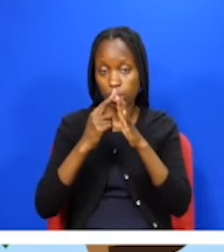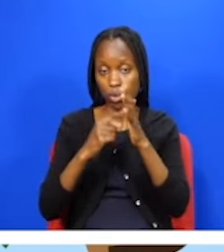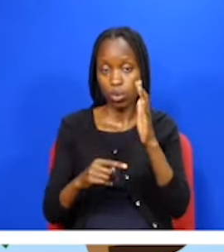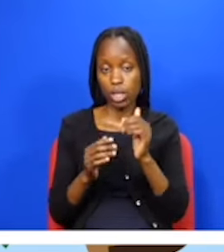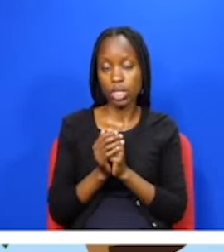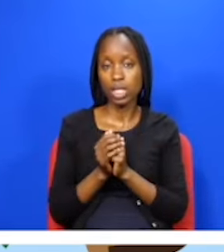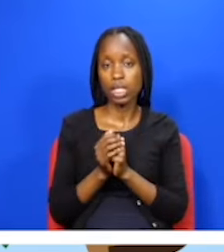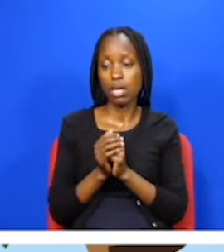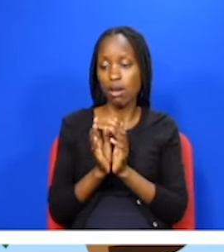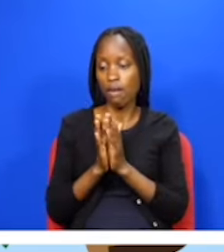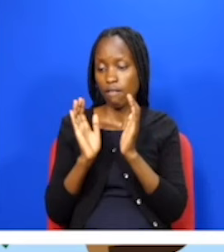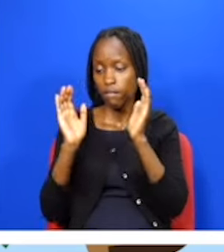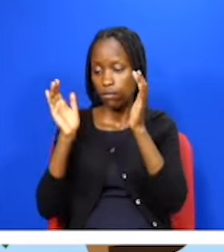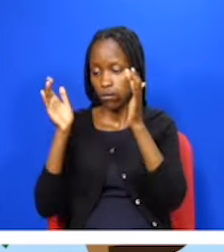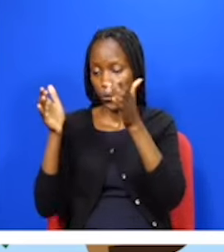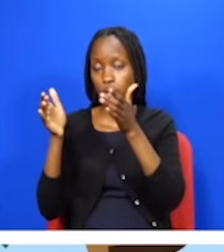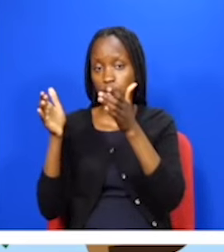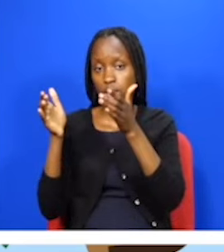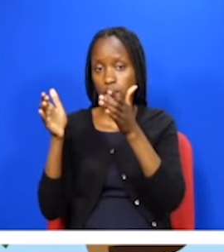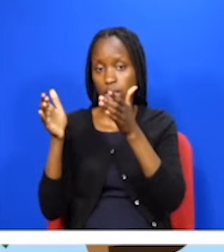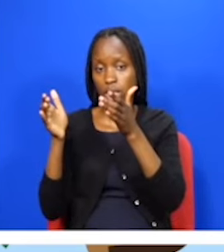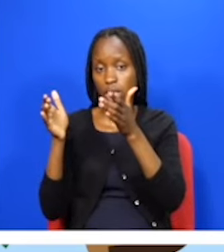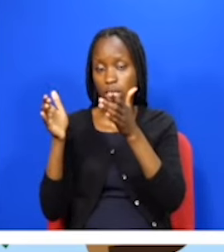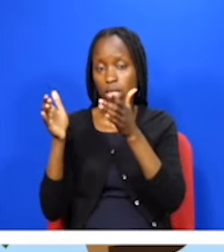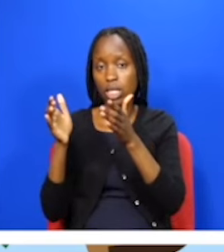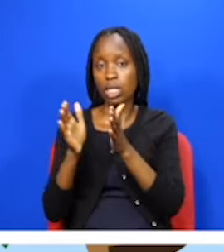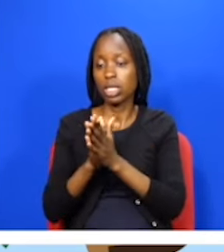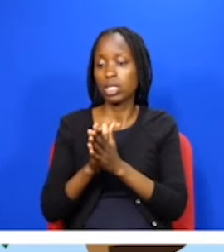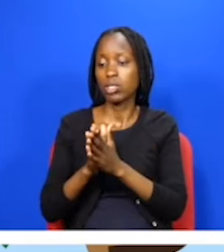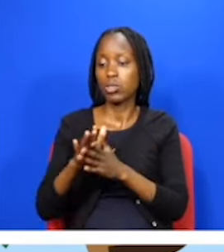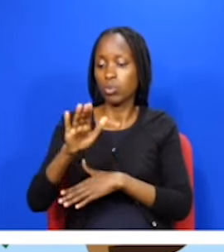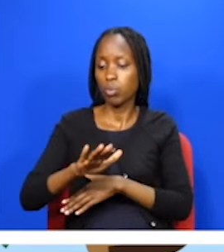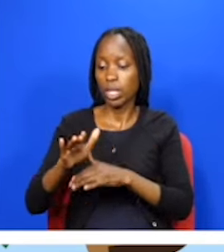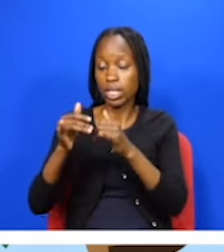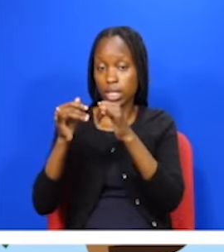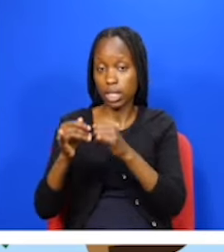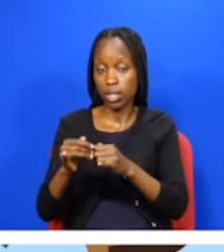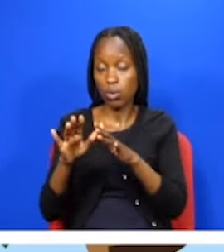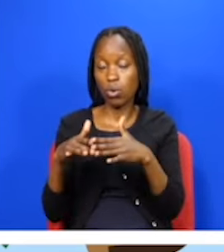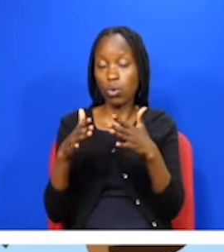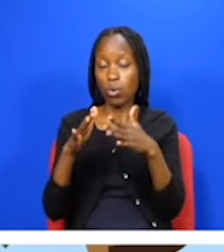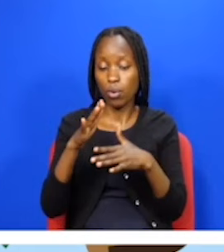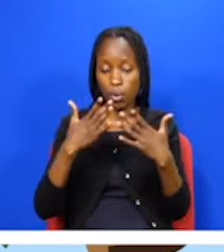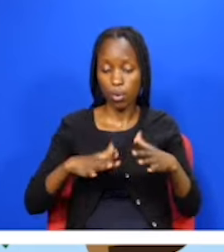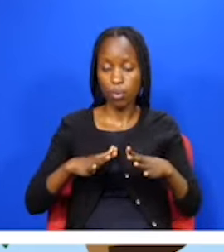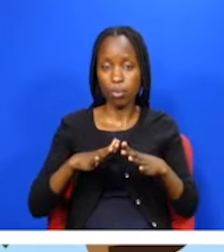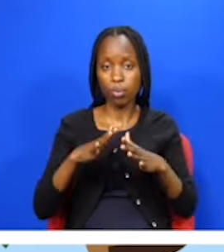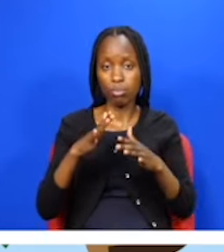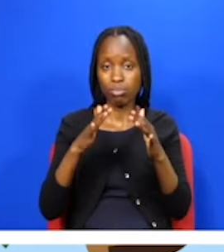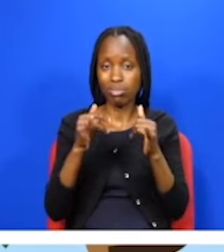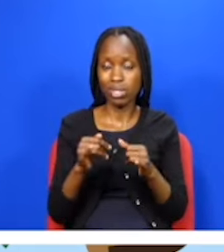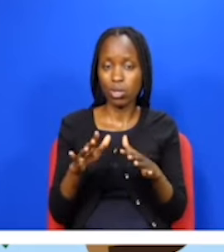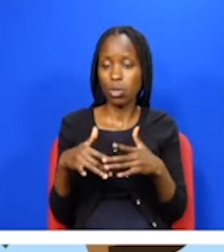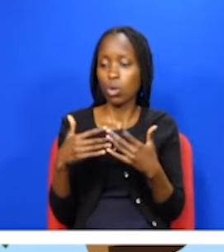or focusing our eyes to new areas or new people, or going